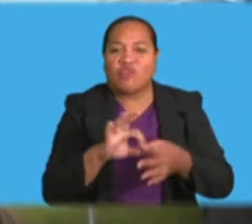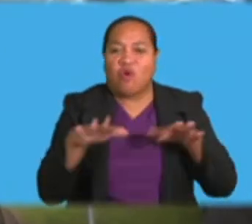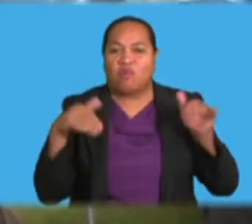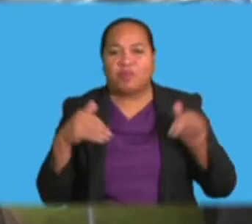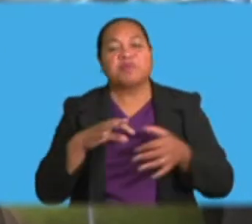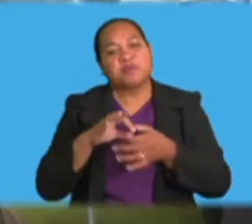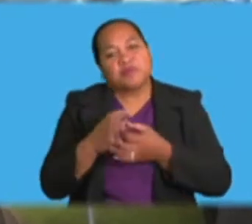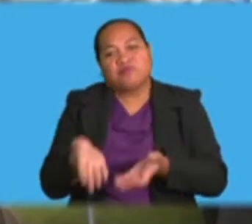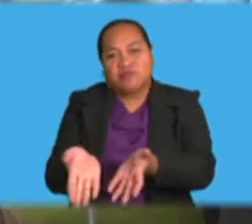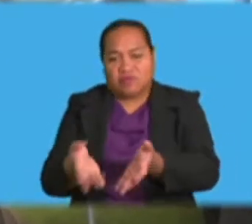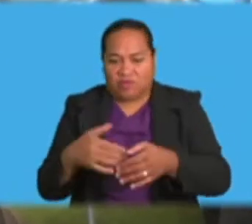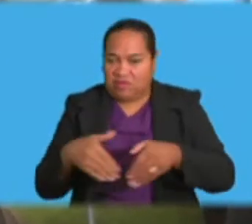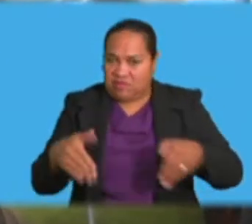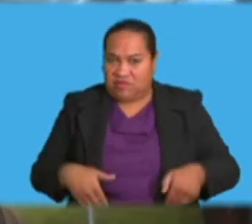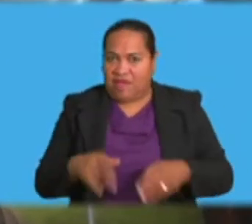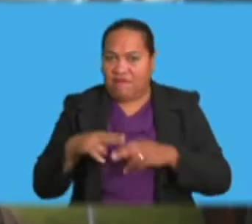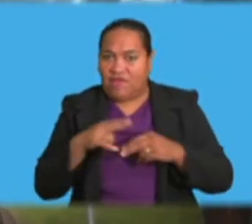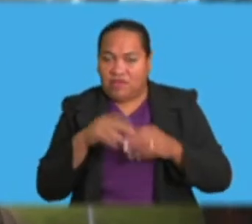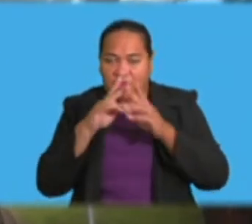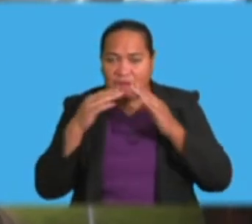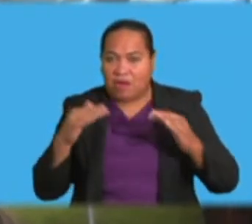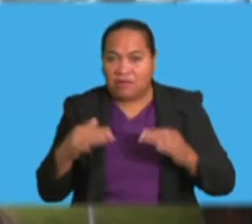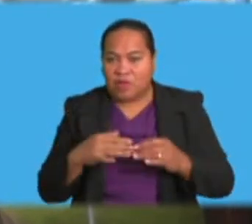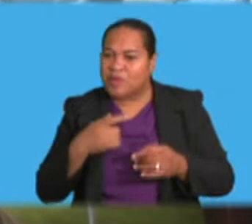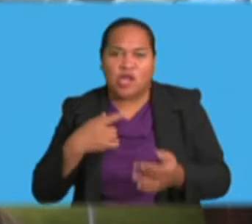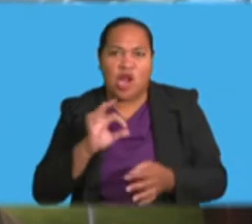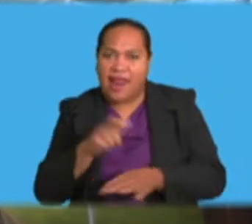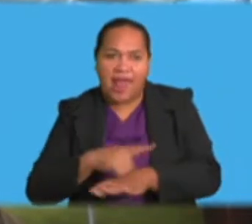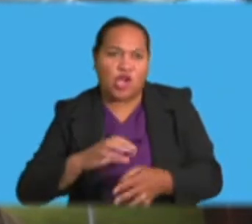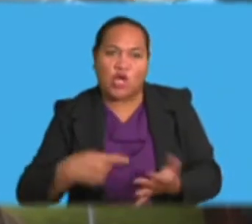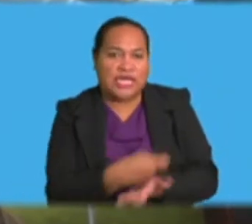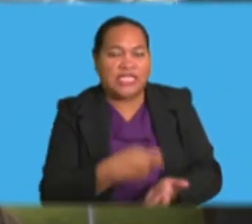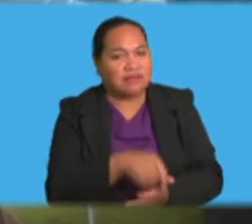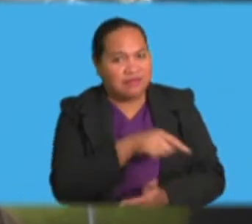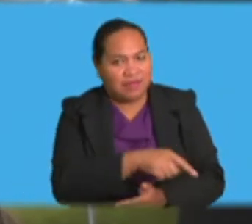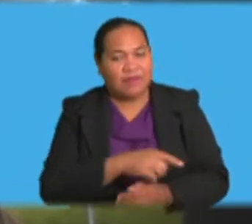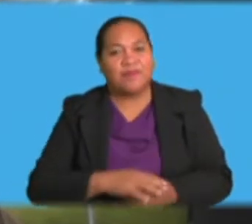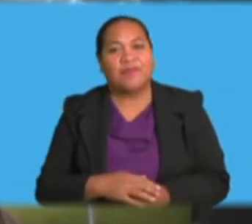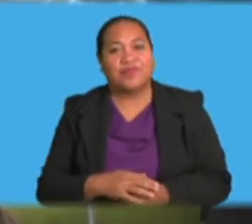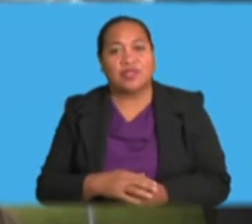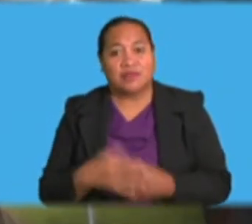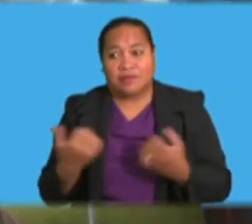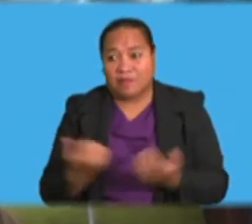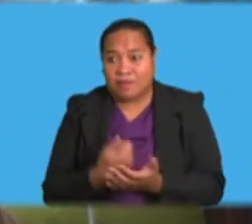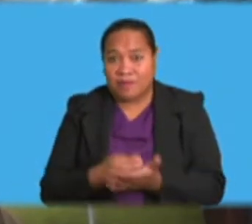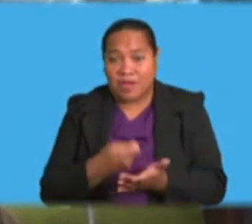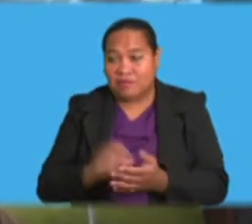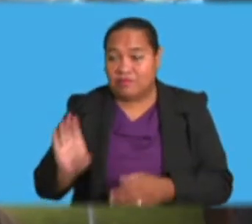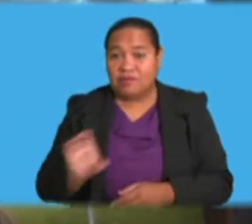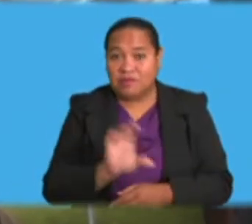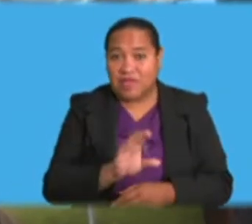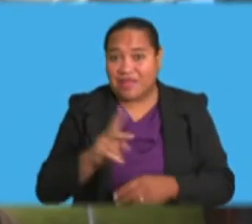Limited's input or say, and indeed the land is not leased to Fiji Pine Limited. Significant monies were also used by Fiji Pine